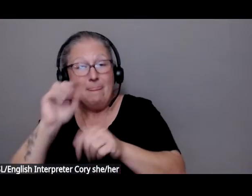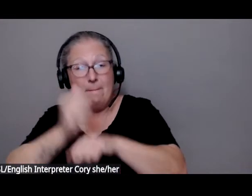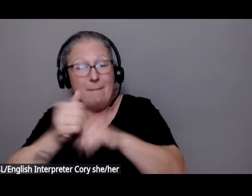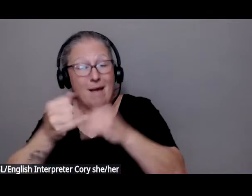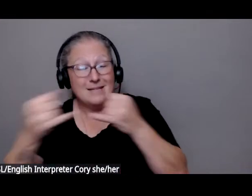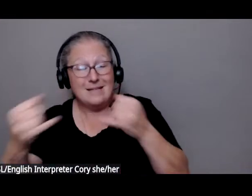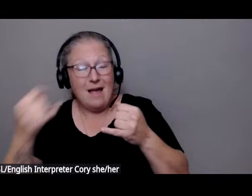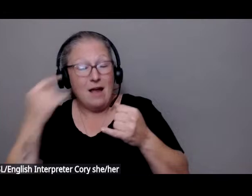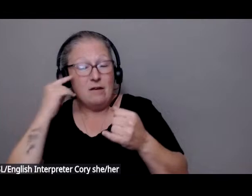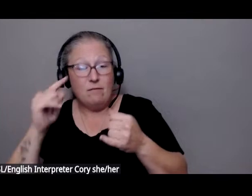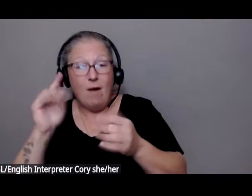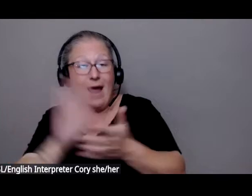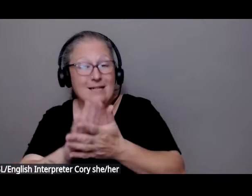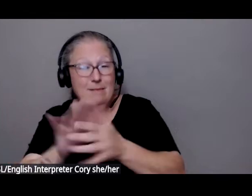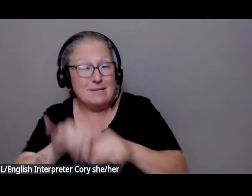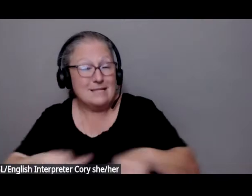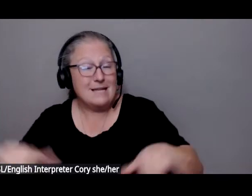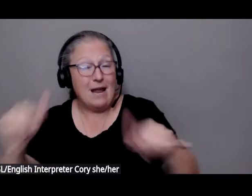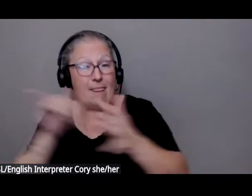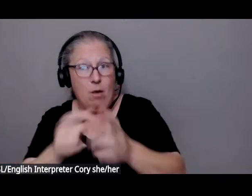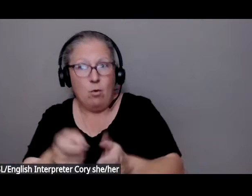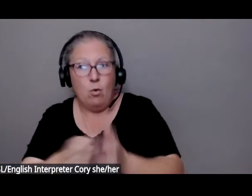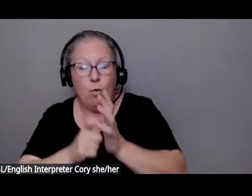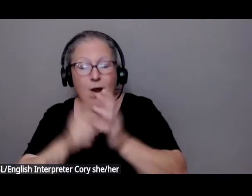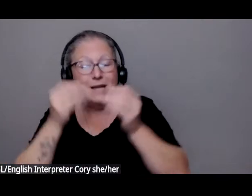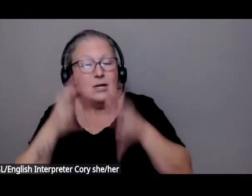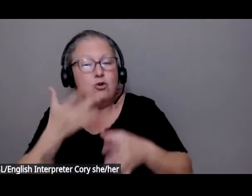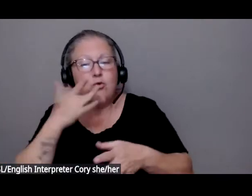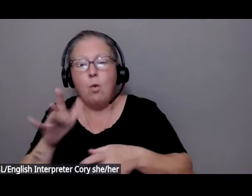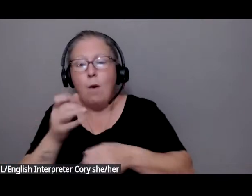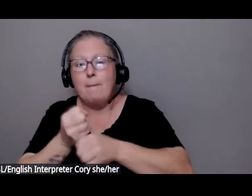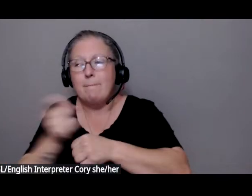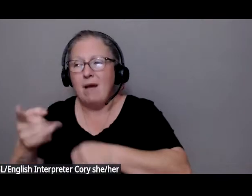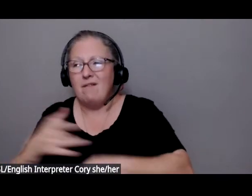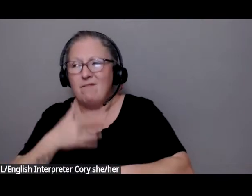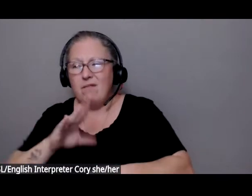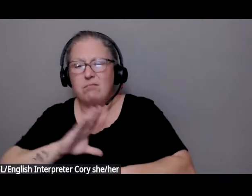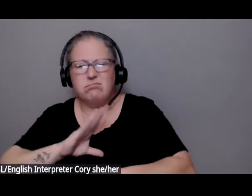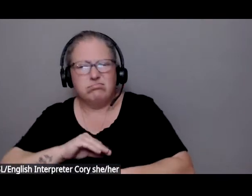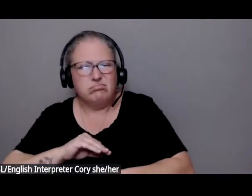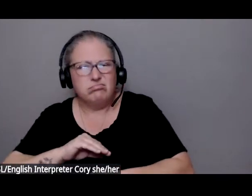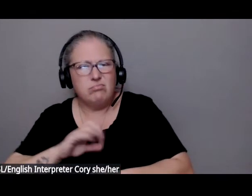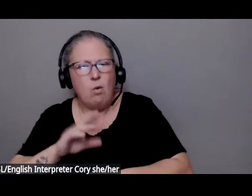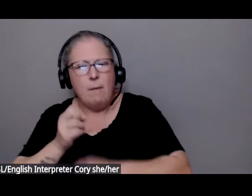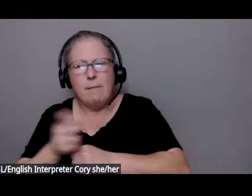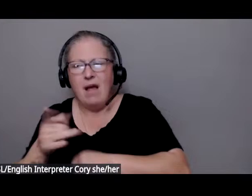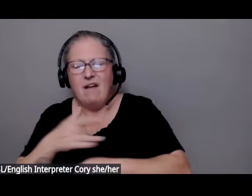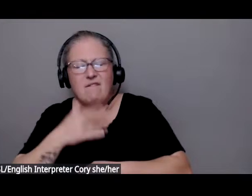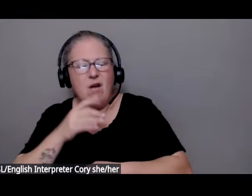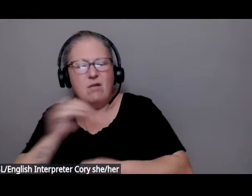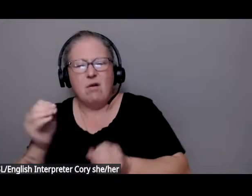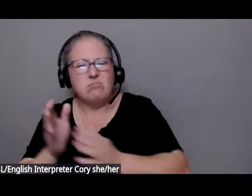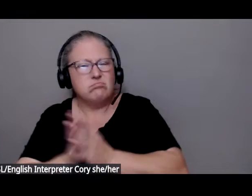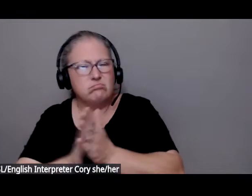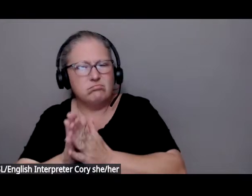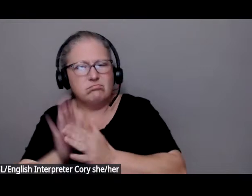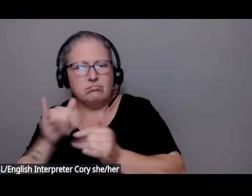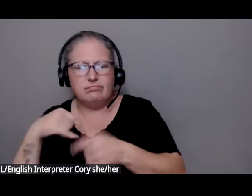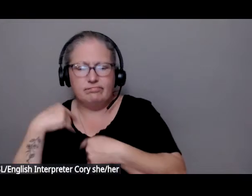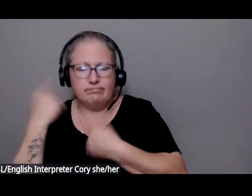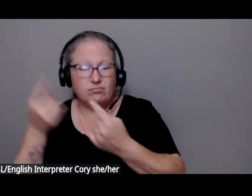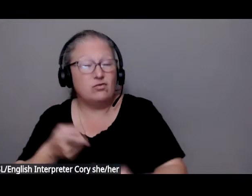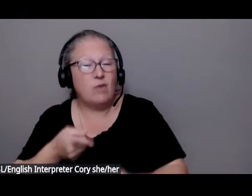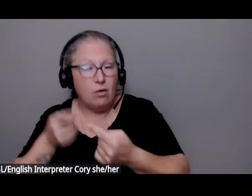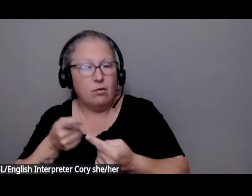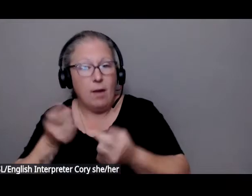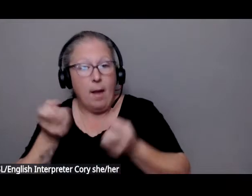required. Teachers do not want to discourage or demoralize our students. This has been an ongoing struggle, and many